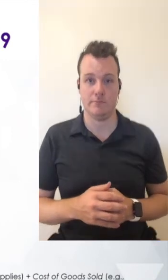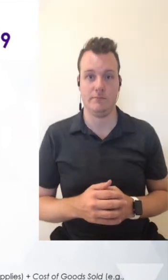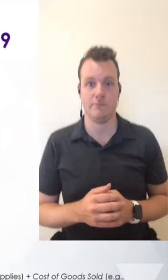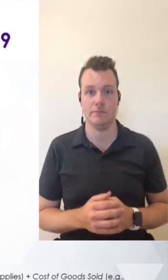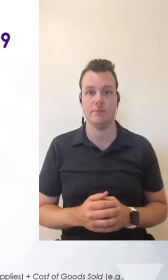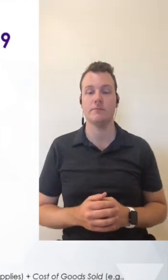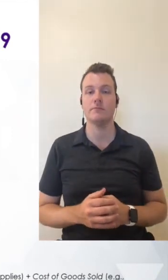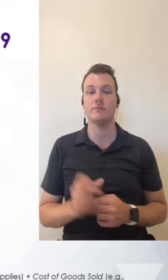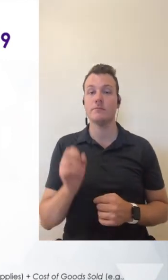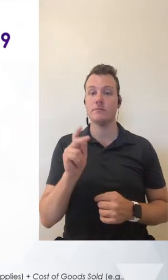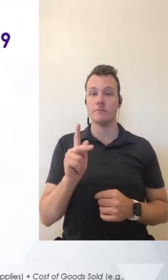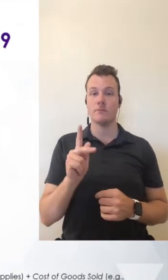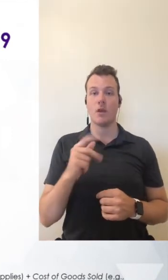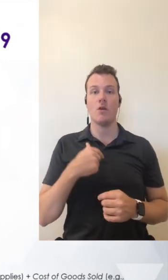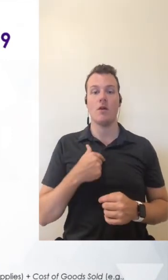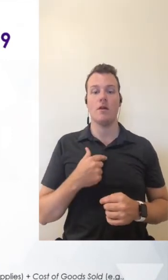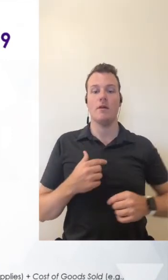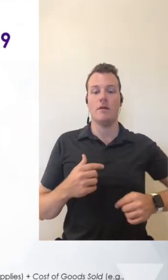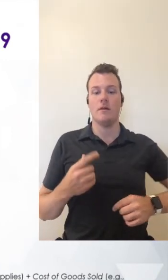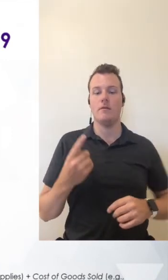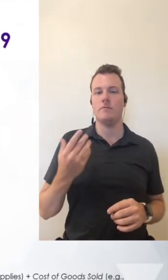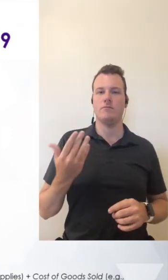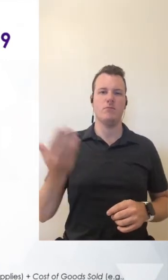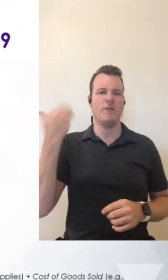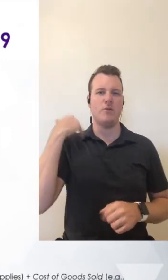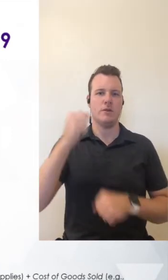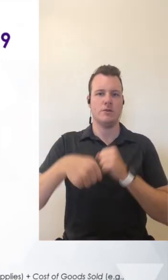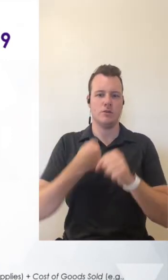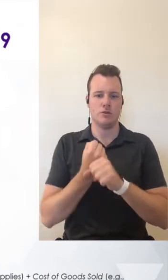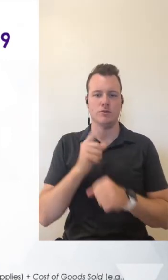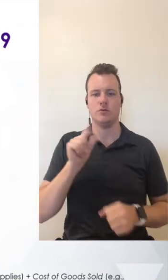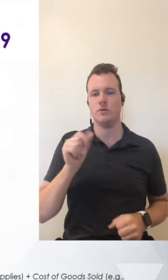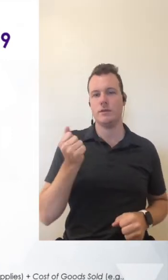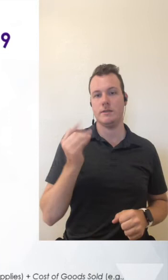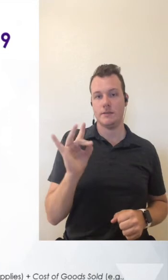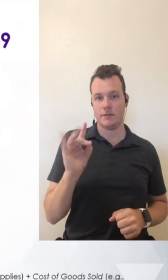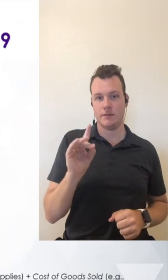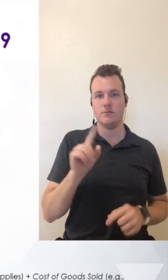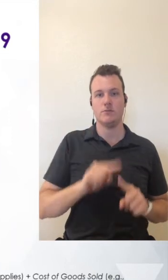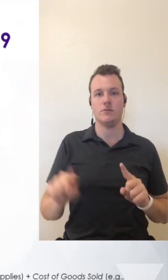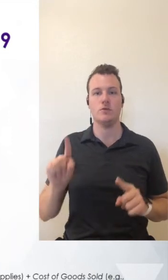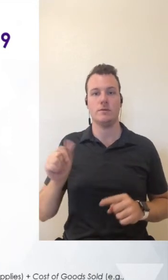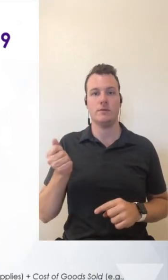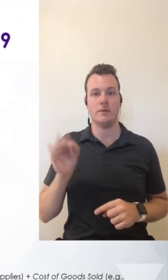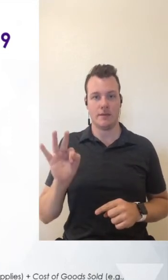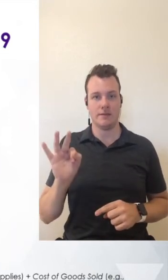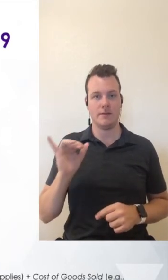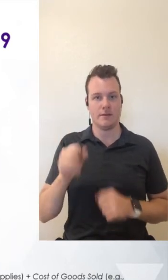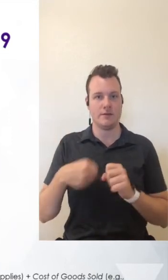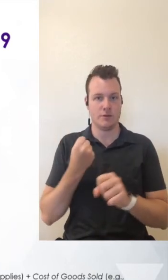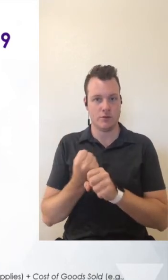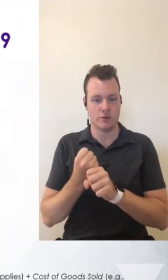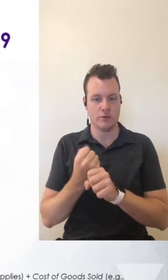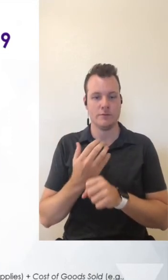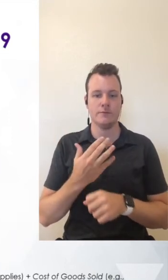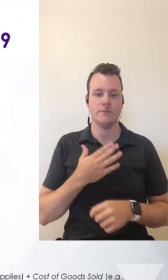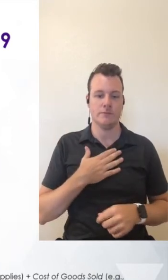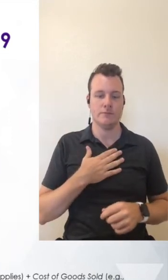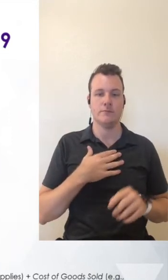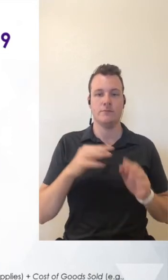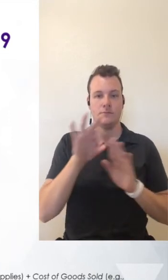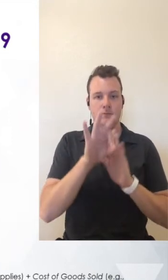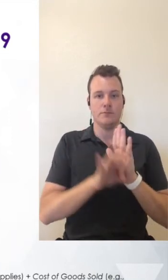Okay, so I have previous year's data. So fiscal year 2018, 2019, my formula is there at the